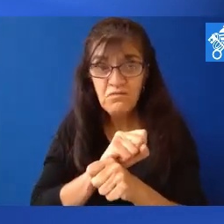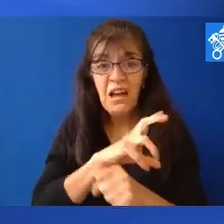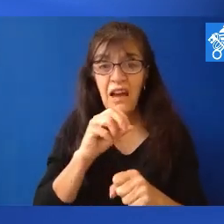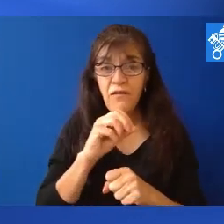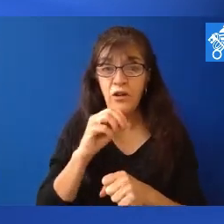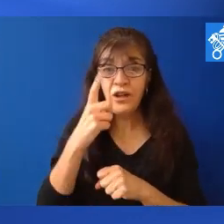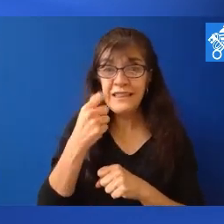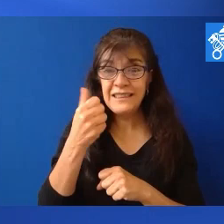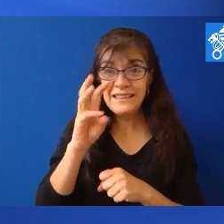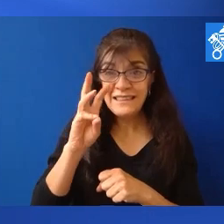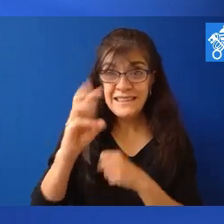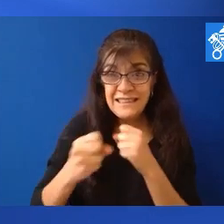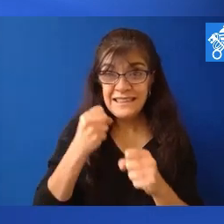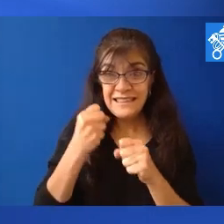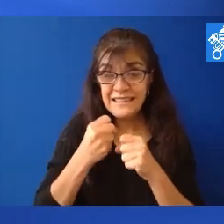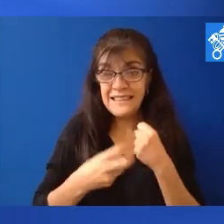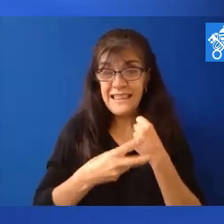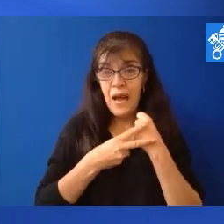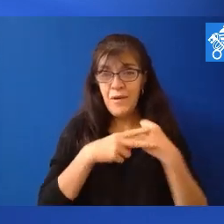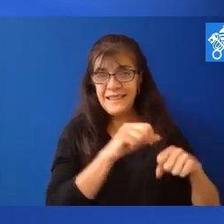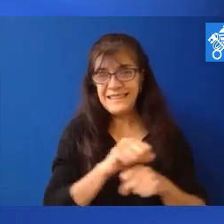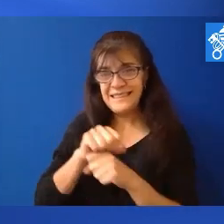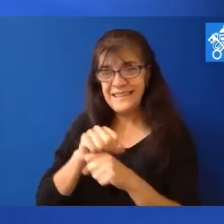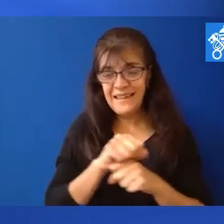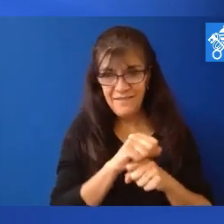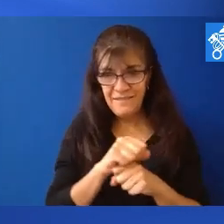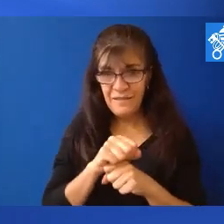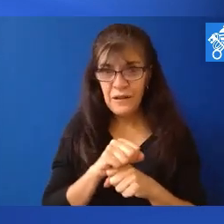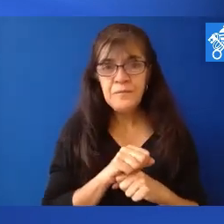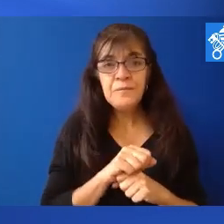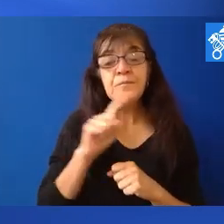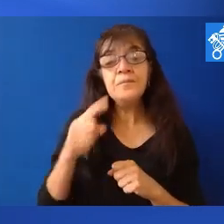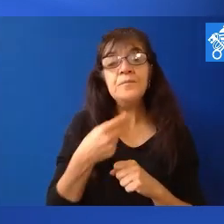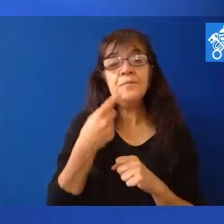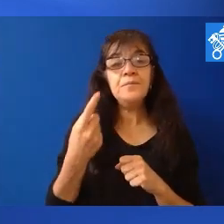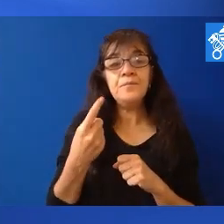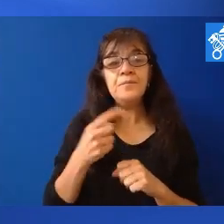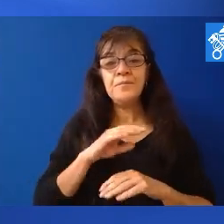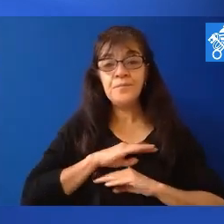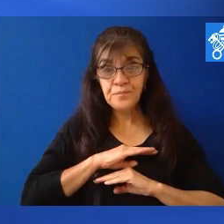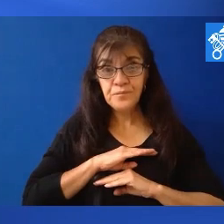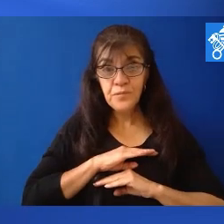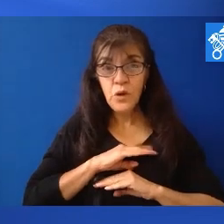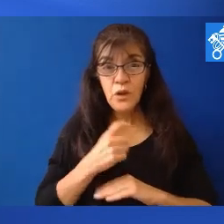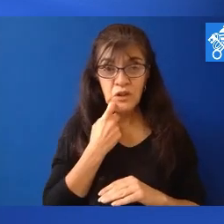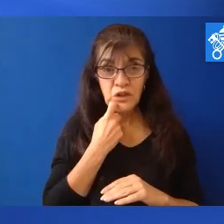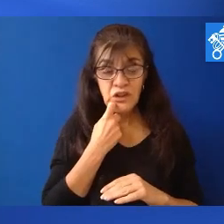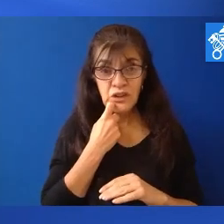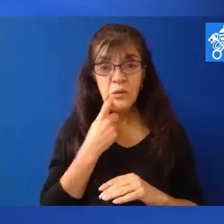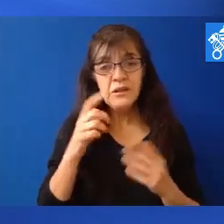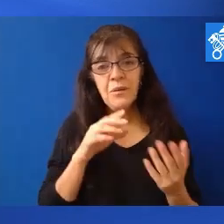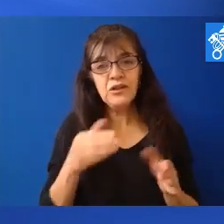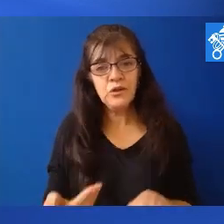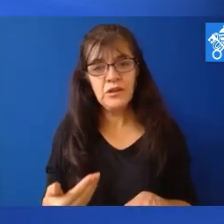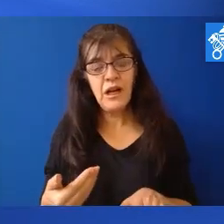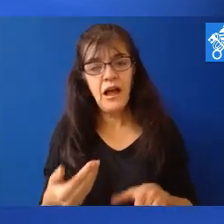gunmen, and for 6 years, her captors kept her as a slave. They only released her when they thought that she was